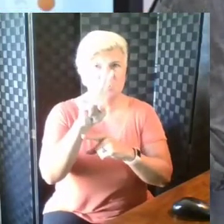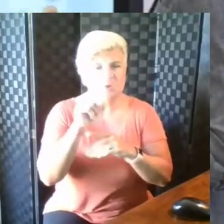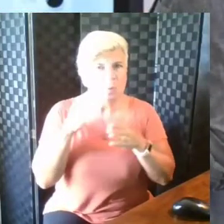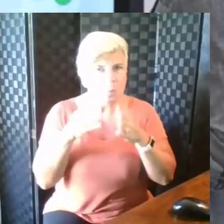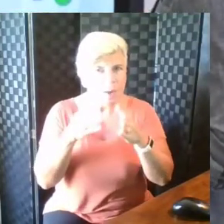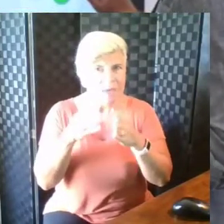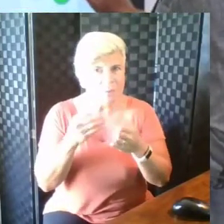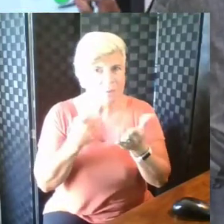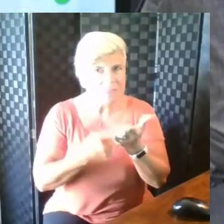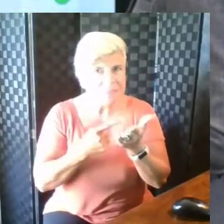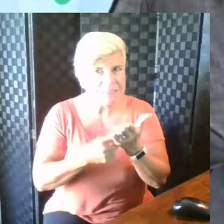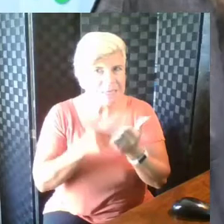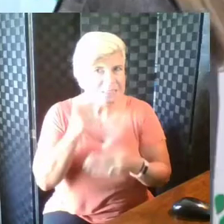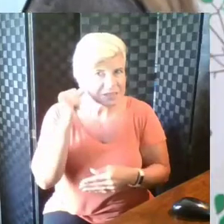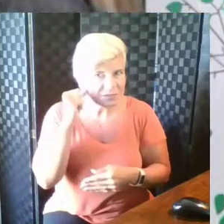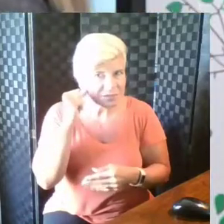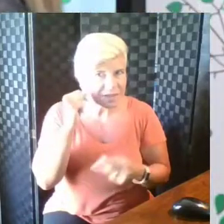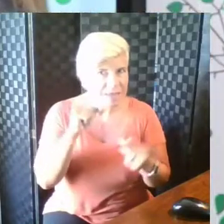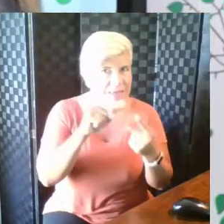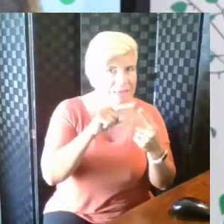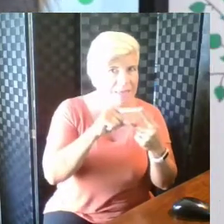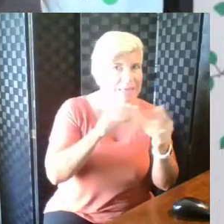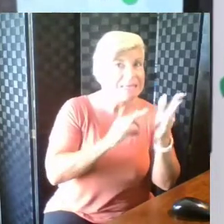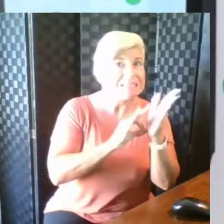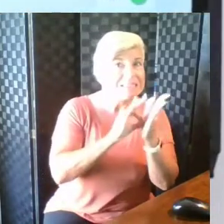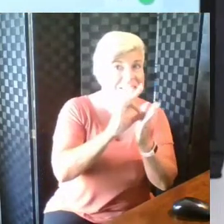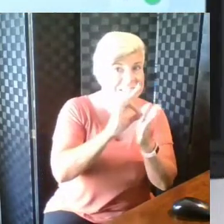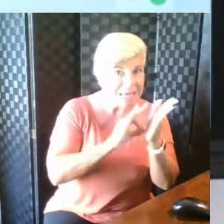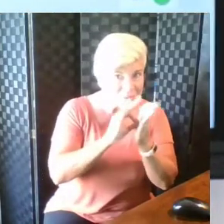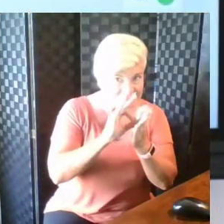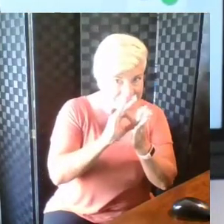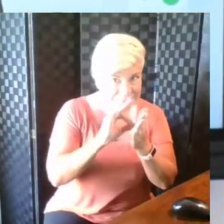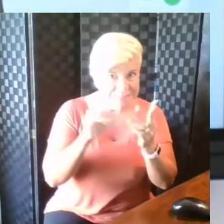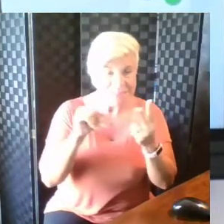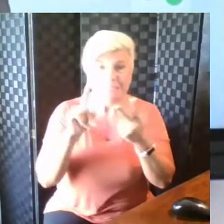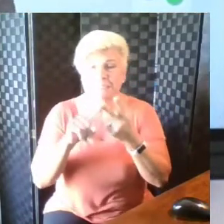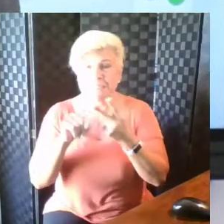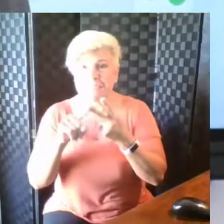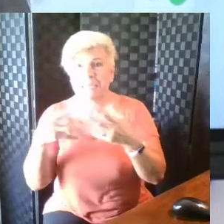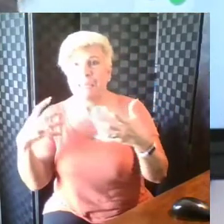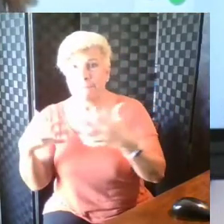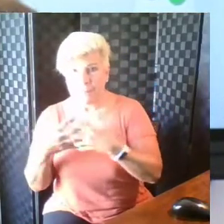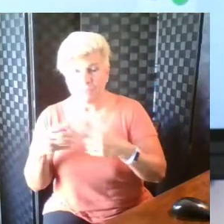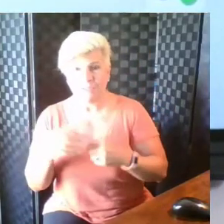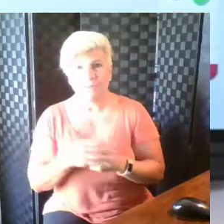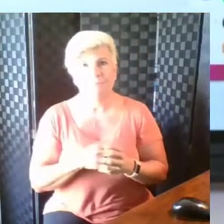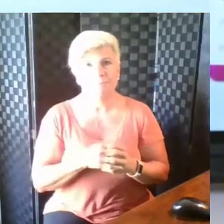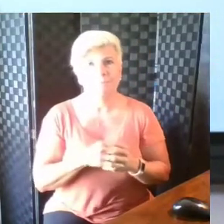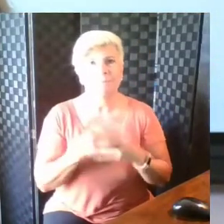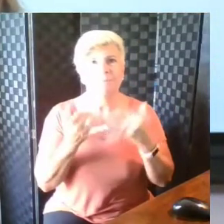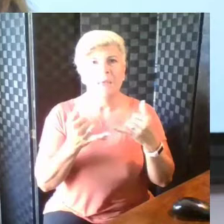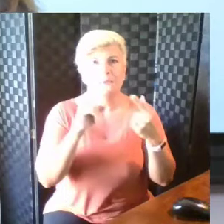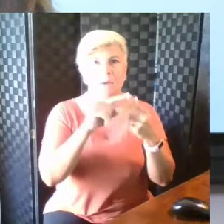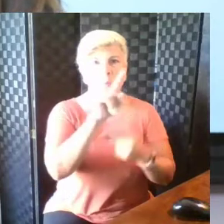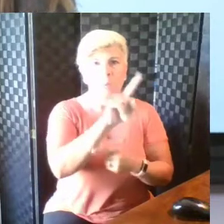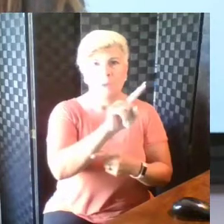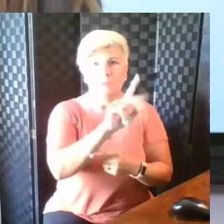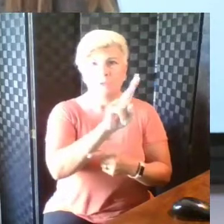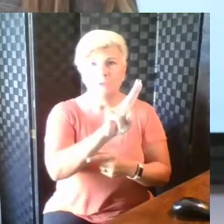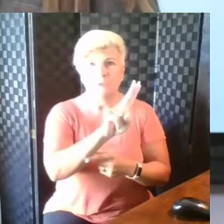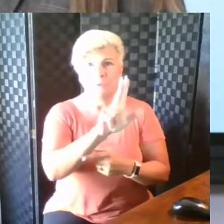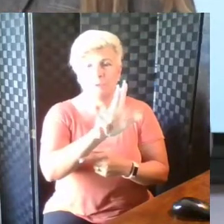talked about yesterday. The first one is the counting strategy, so we can go ahead and do that. 1,